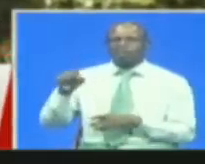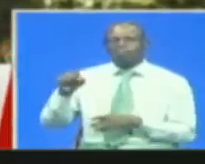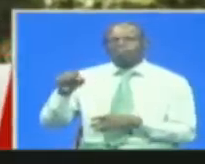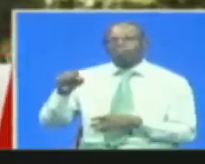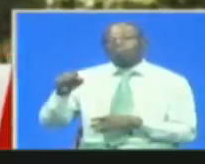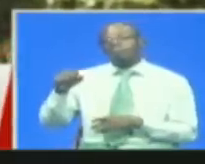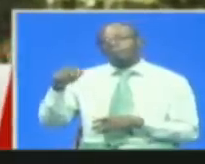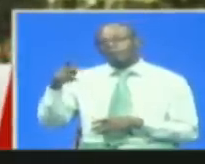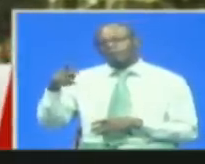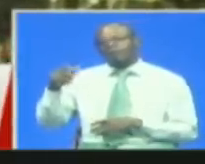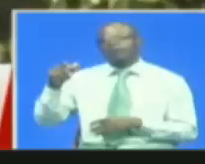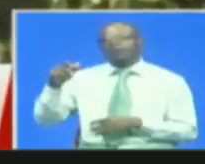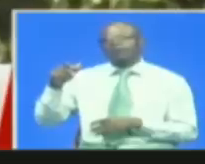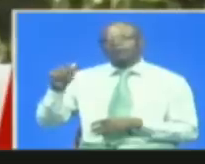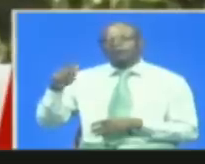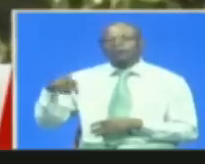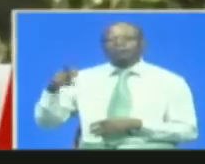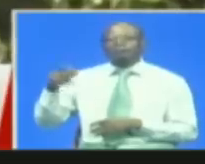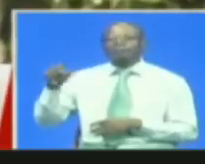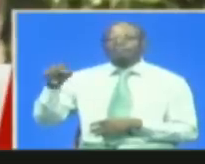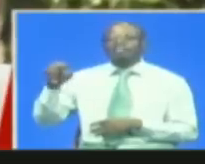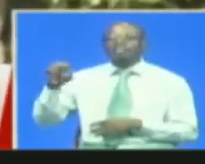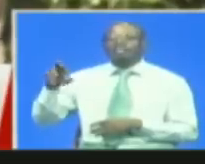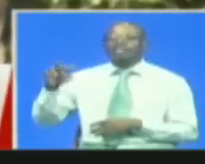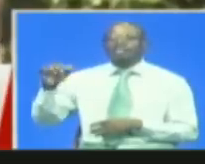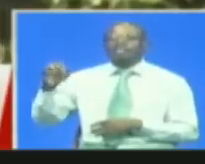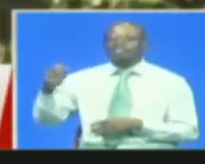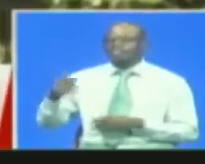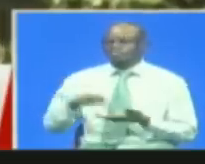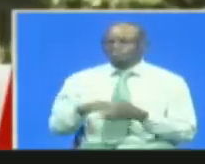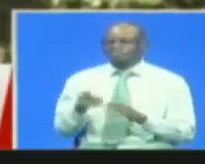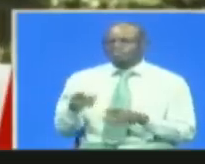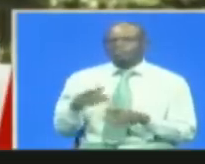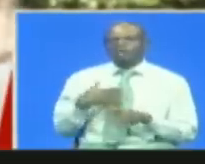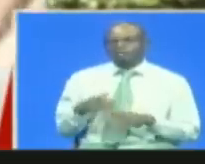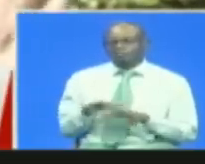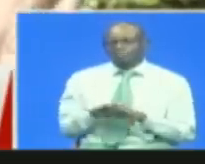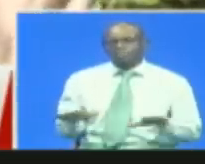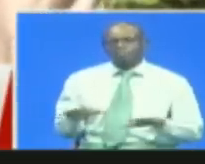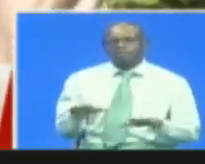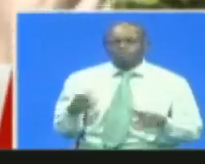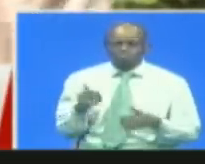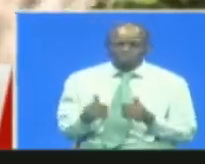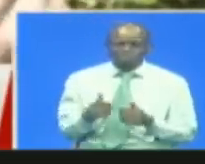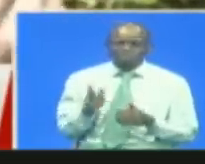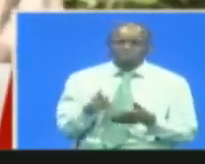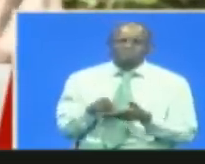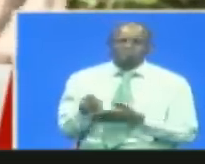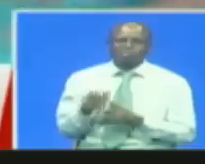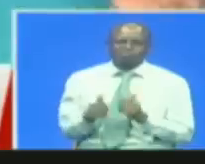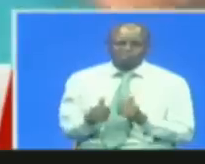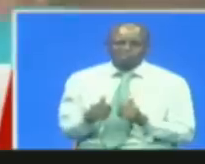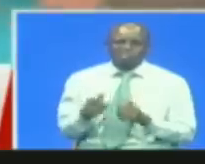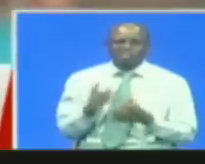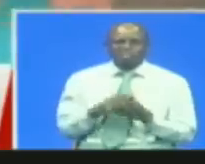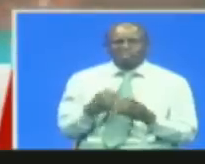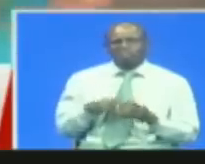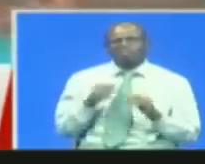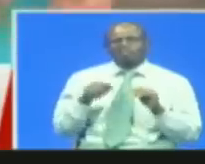X ye anatakana lipwe kiasi gani tujue ndio tuweze kuelewana.